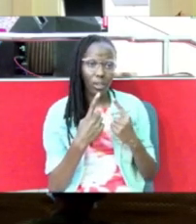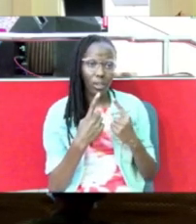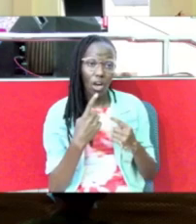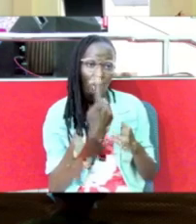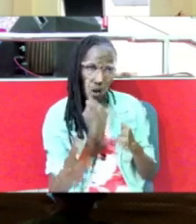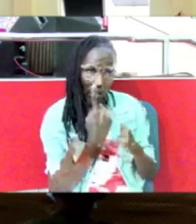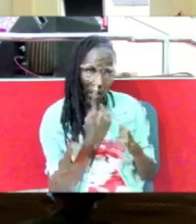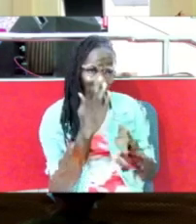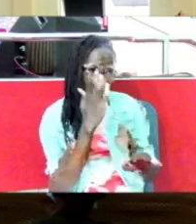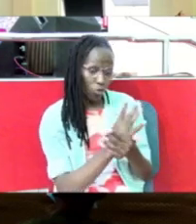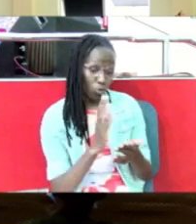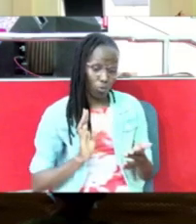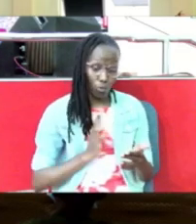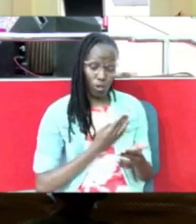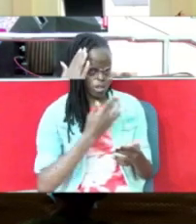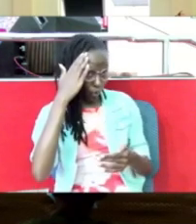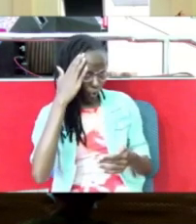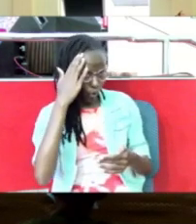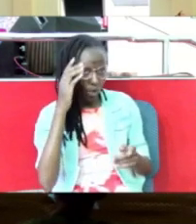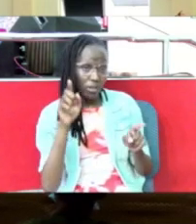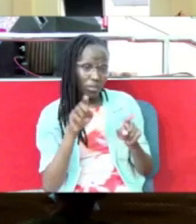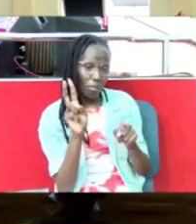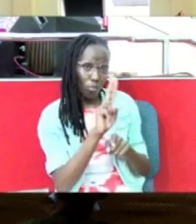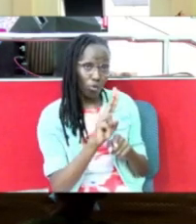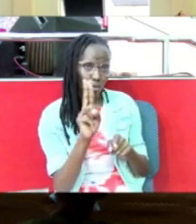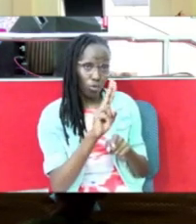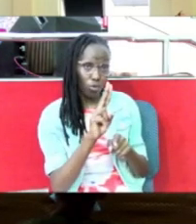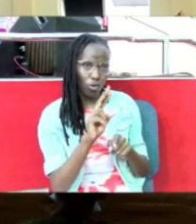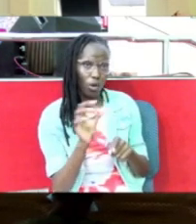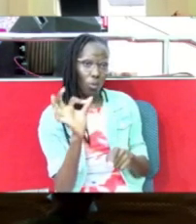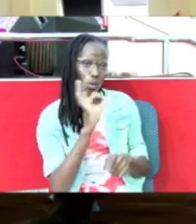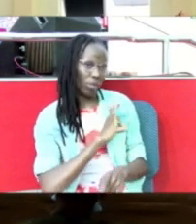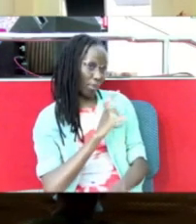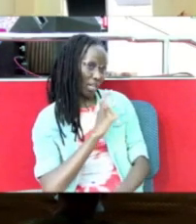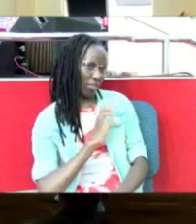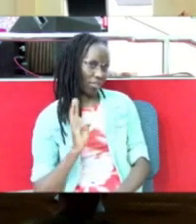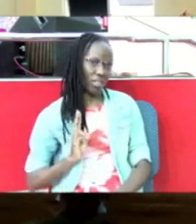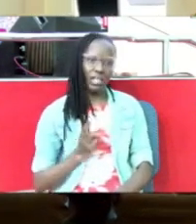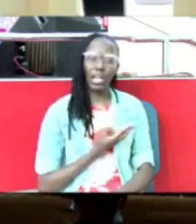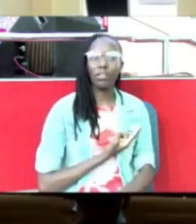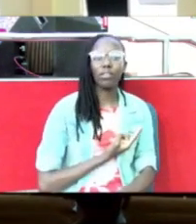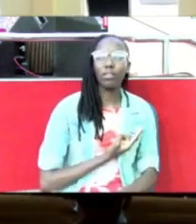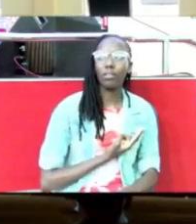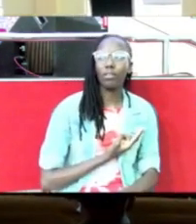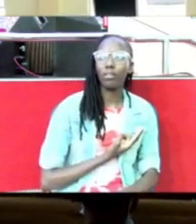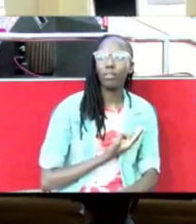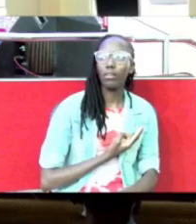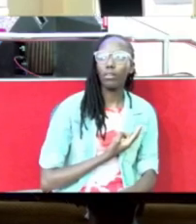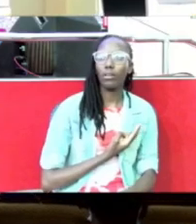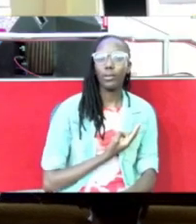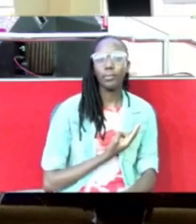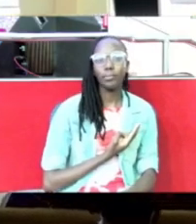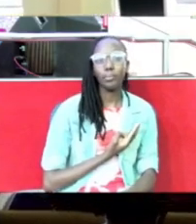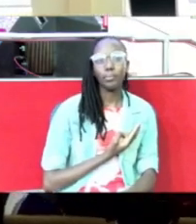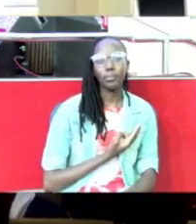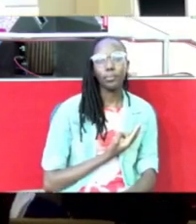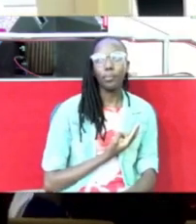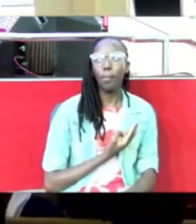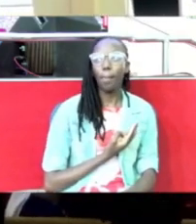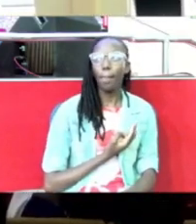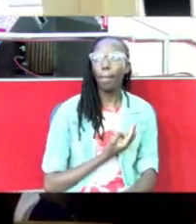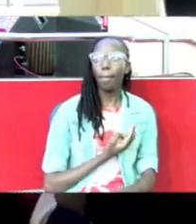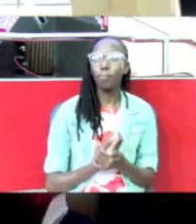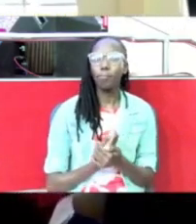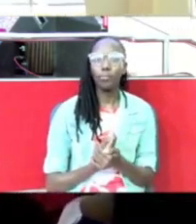will benefit us. Na ndio tunasema ya kwamba ukweli tu ambao unajua na unatendeza kazi ndio utaweza kuleta faida maishani mwako.